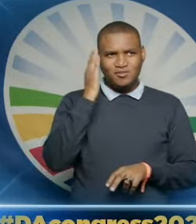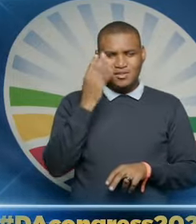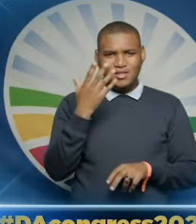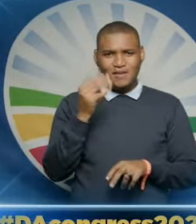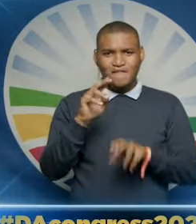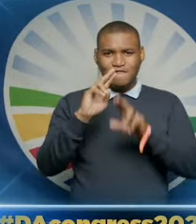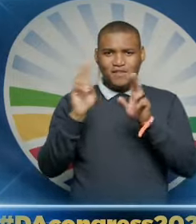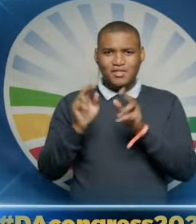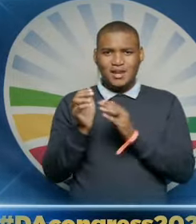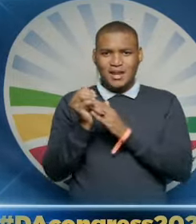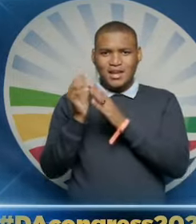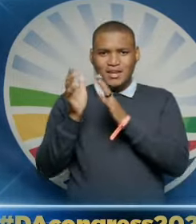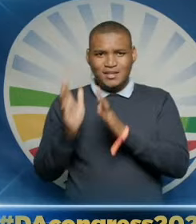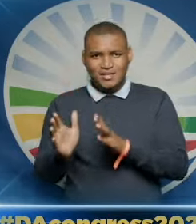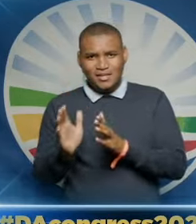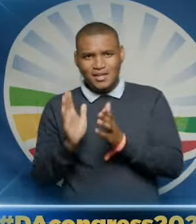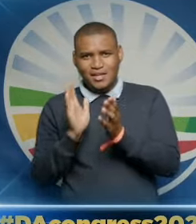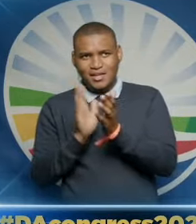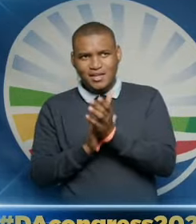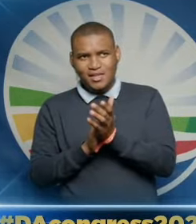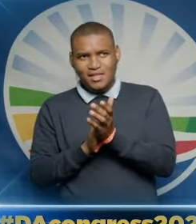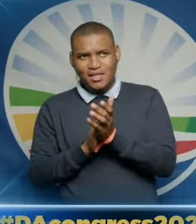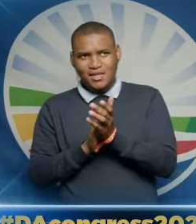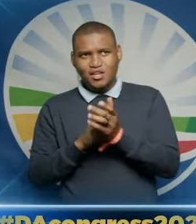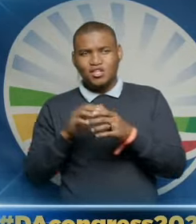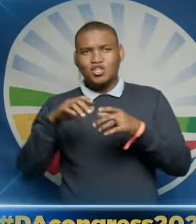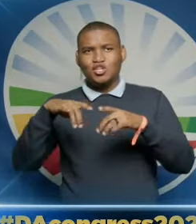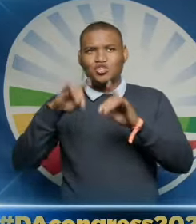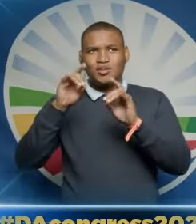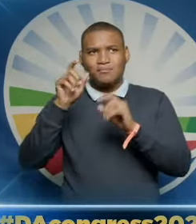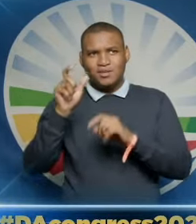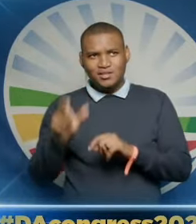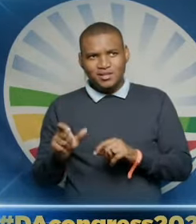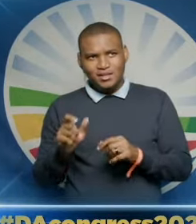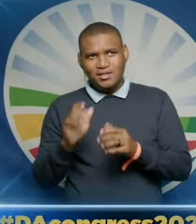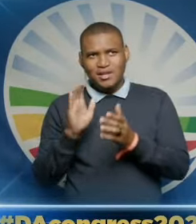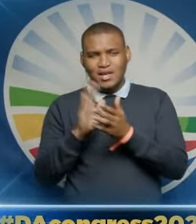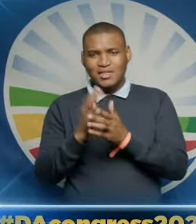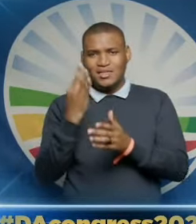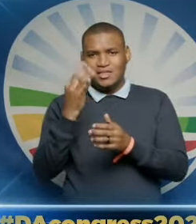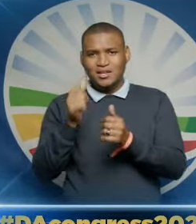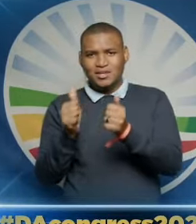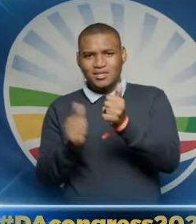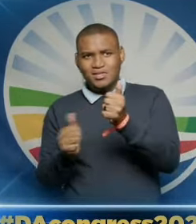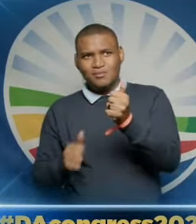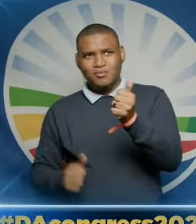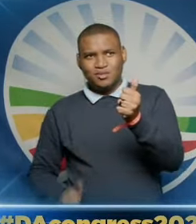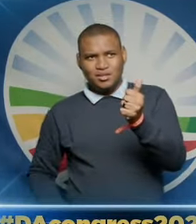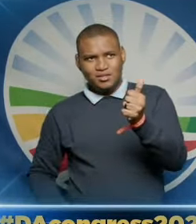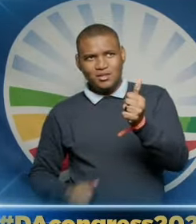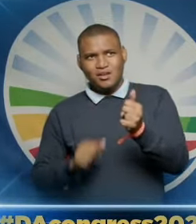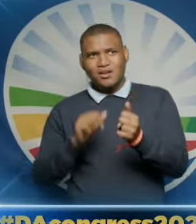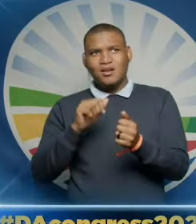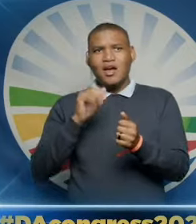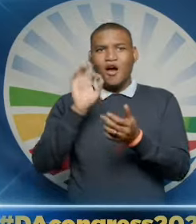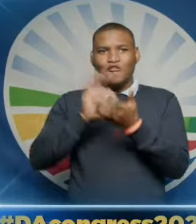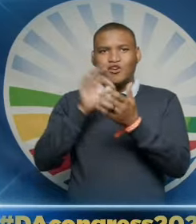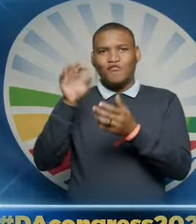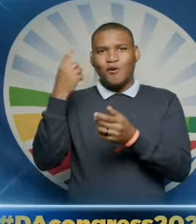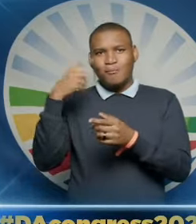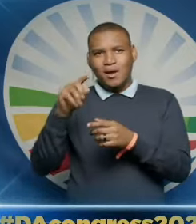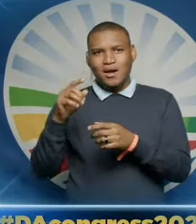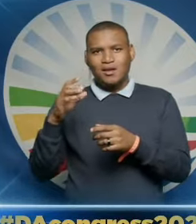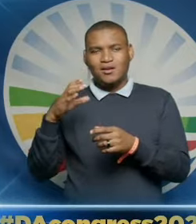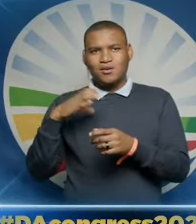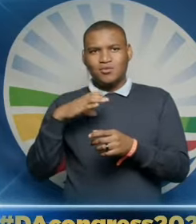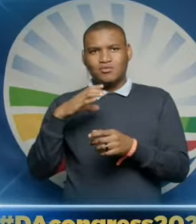federal leader and the chairperson and the 3 deputies are voted for by Congress. Yes. The